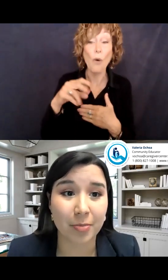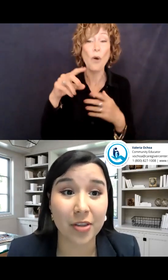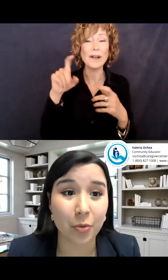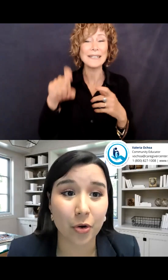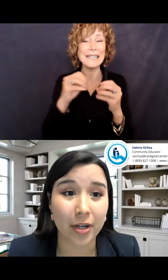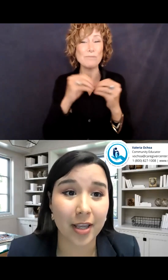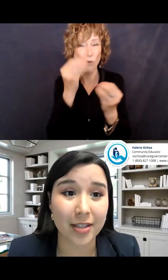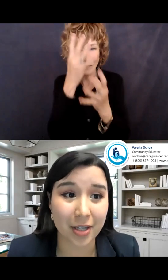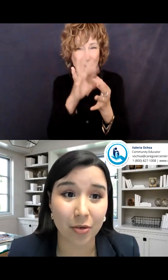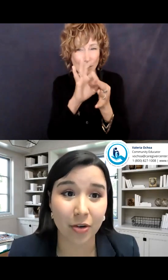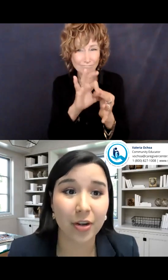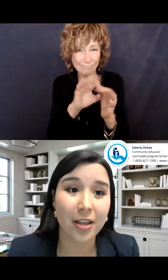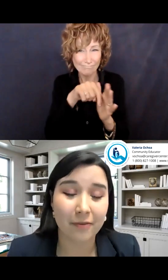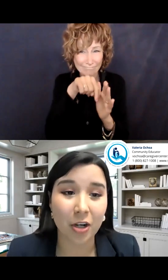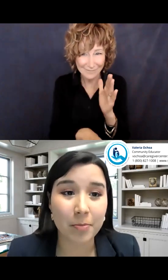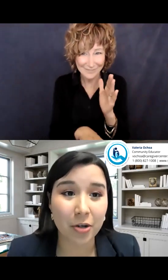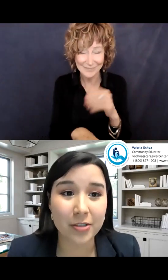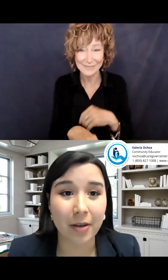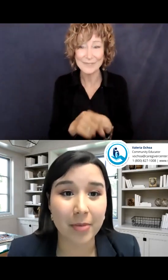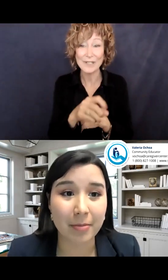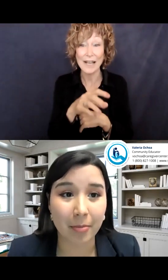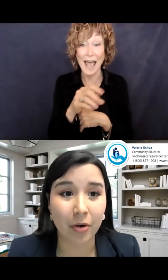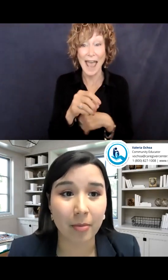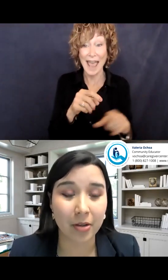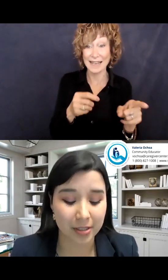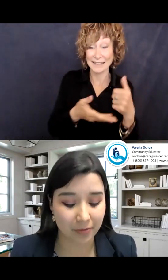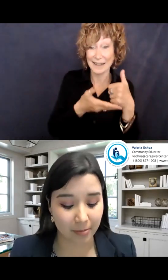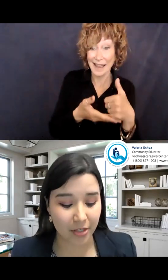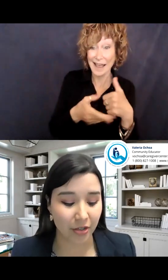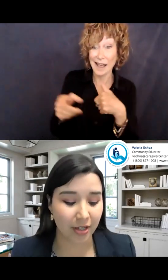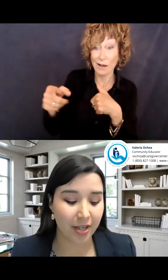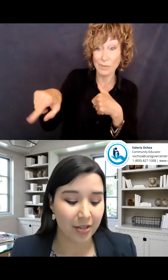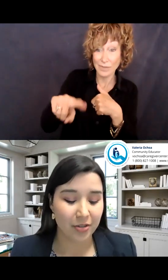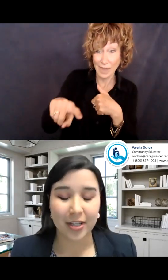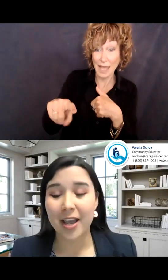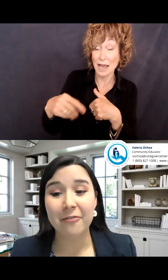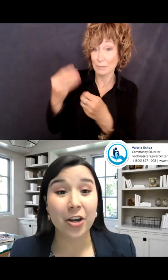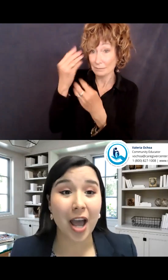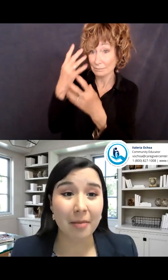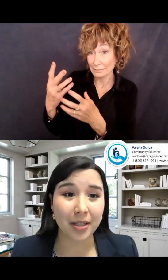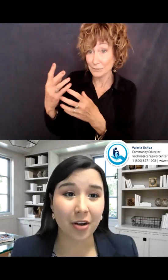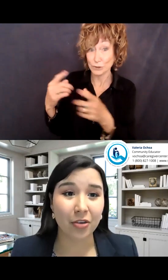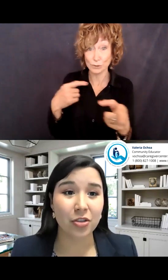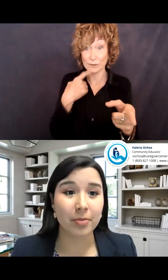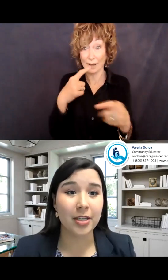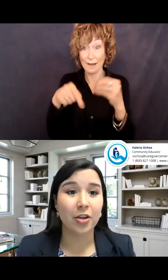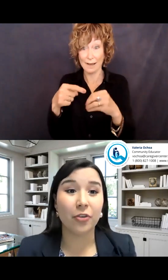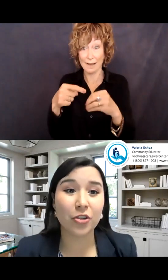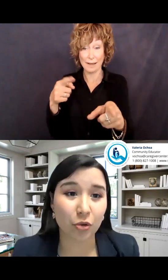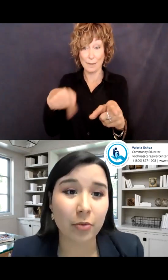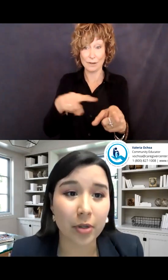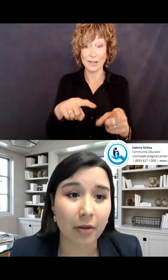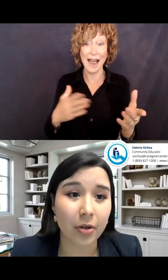and just spread the word and tell their fellow peers, family member about this information. Today, I'm very happy and honored to be